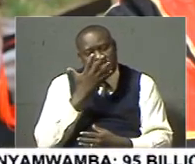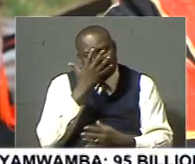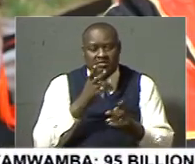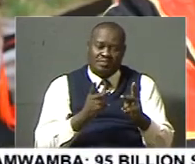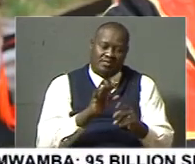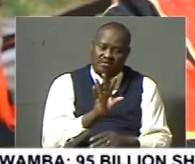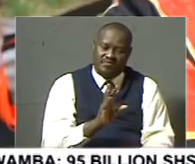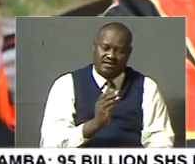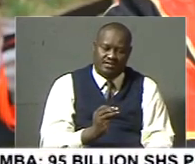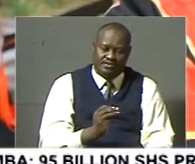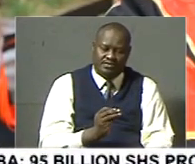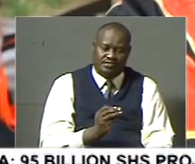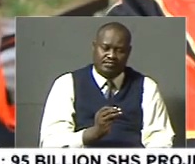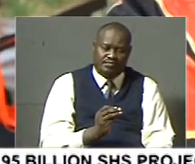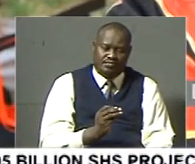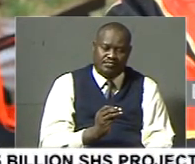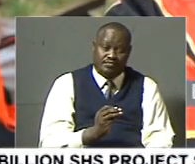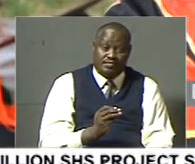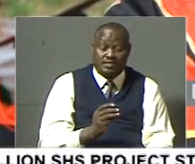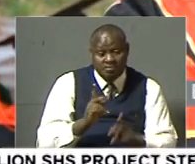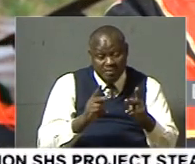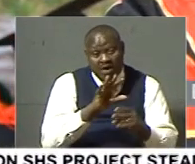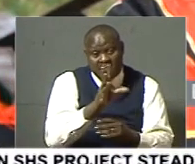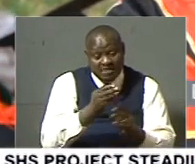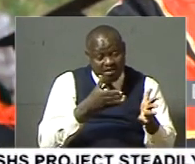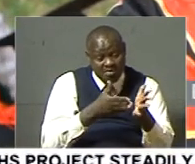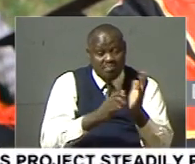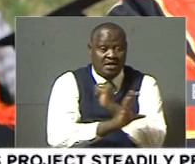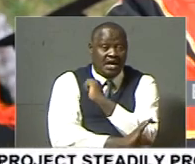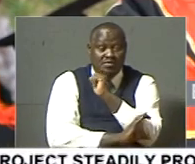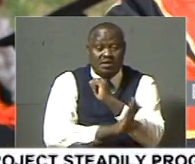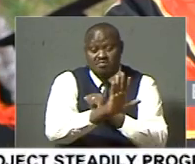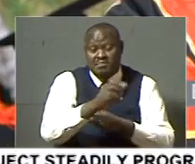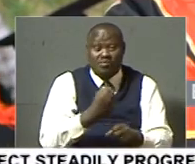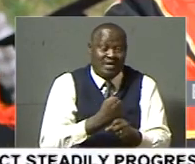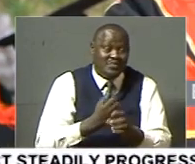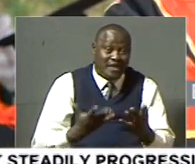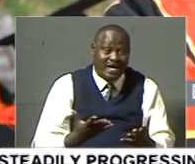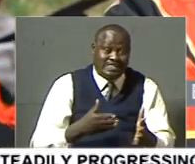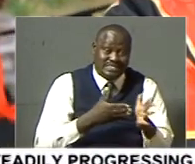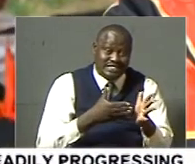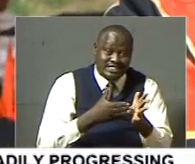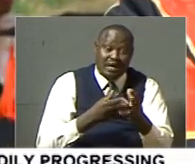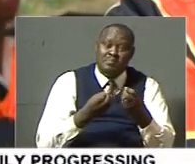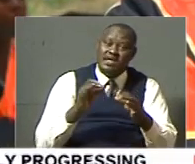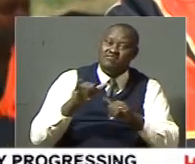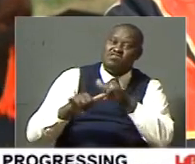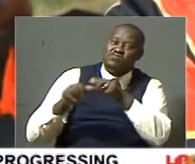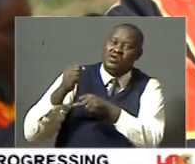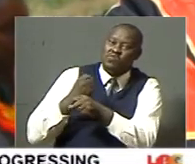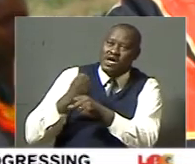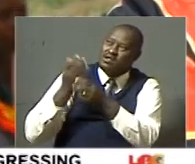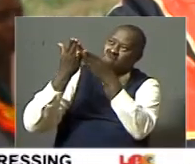Africans who cannot find employment at home have been facing inhuman conditions and